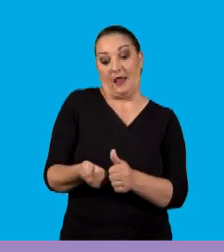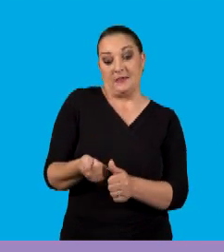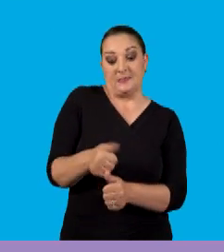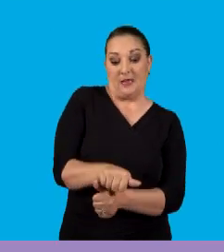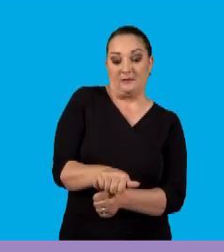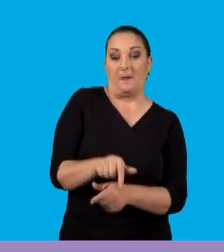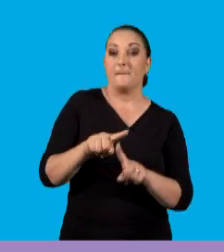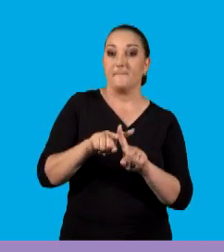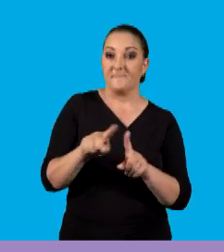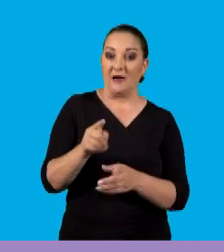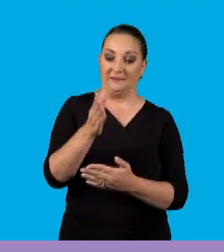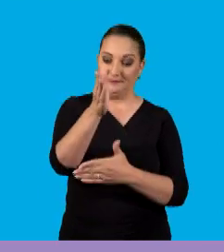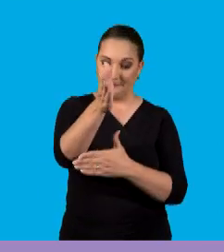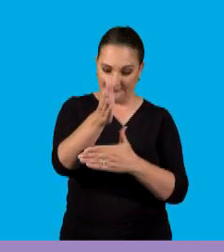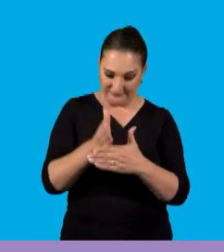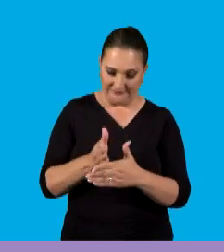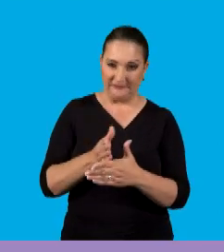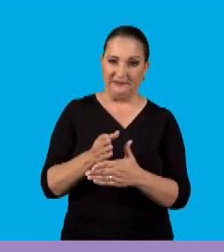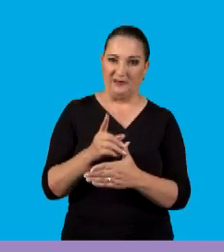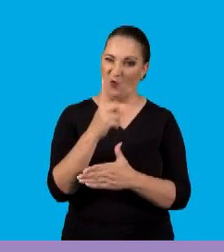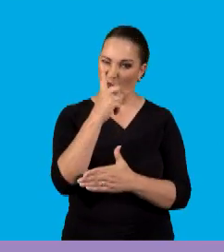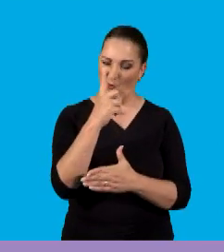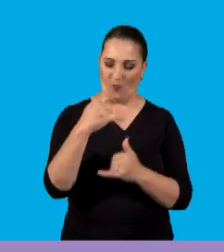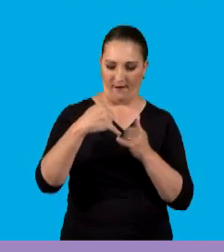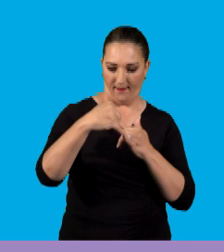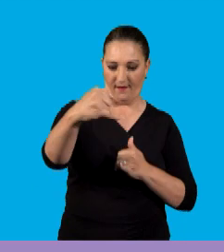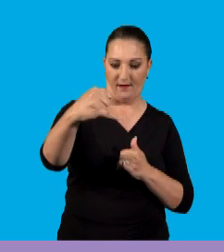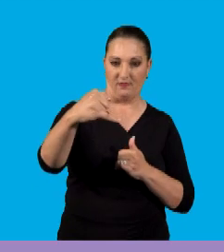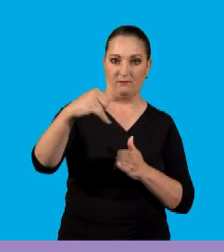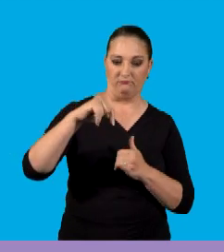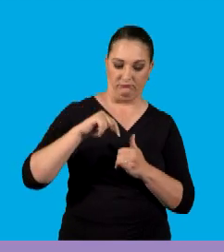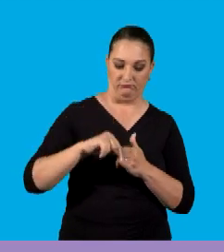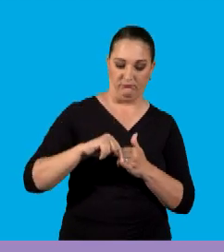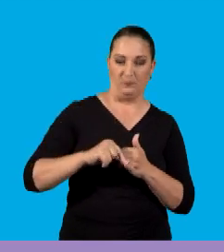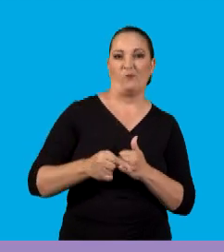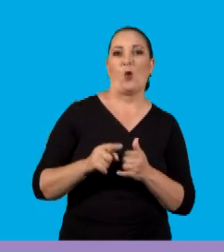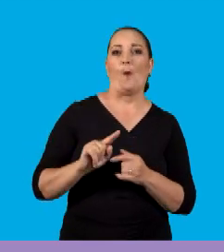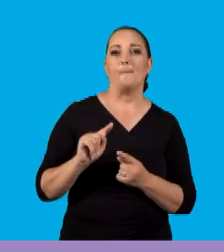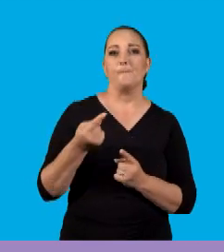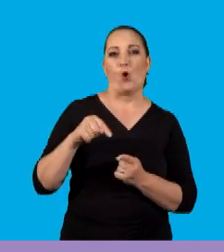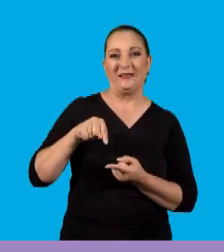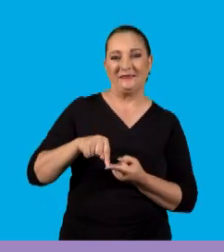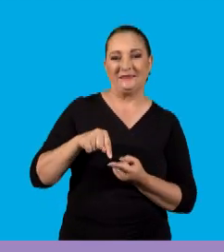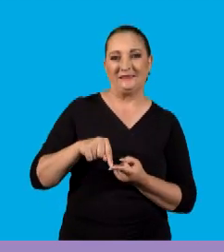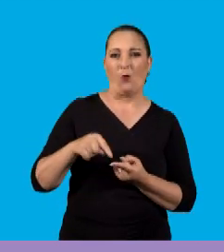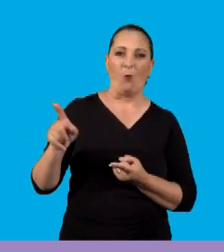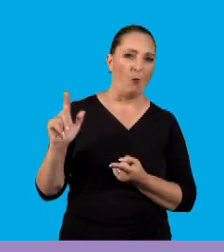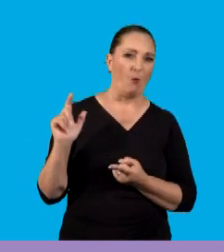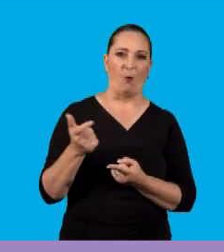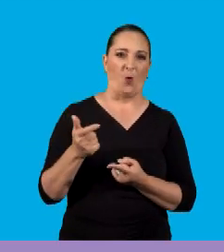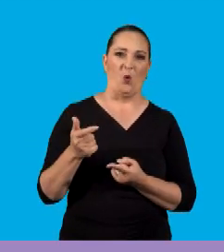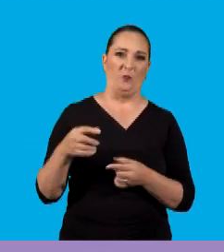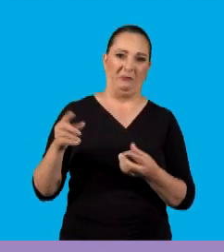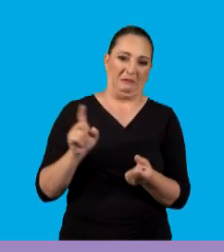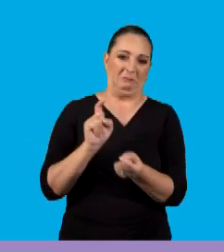another, divided by a single line, and they have a common point or a common vertex,